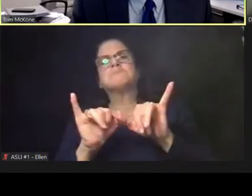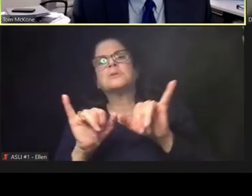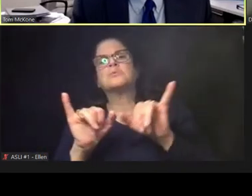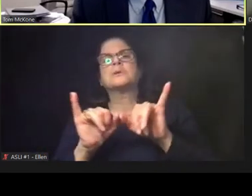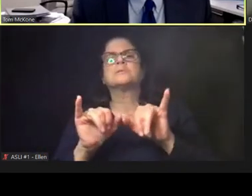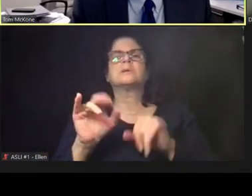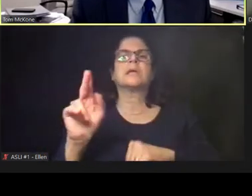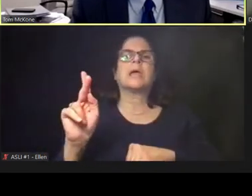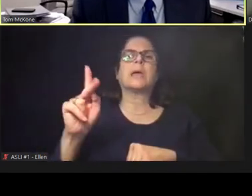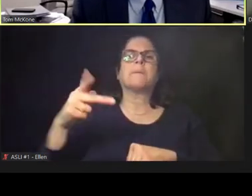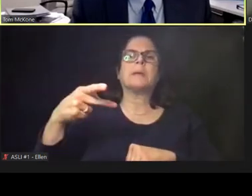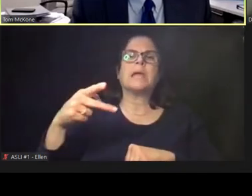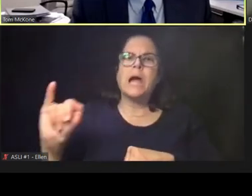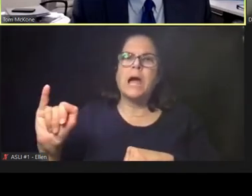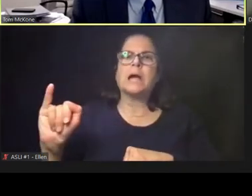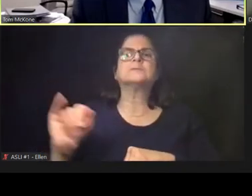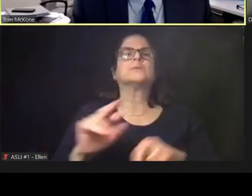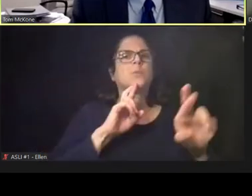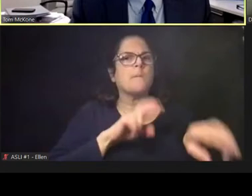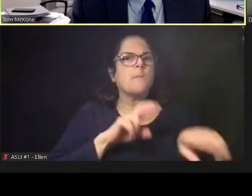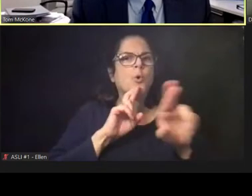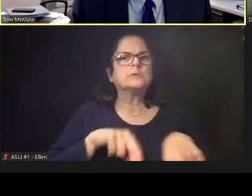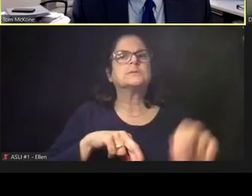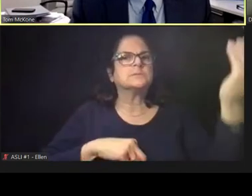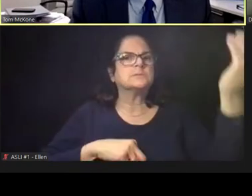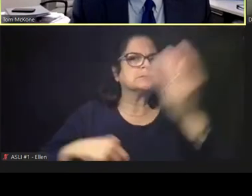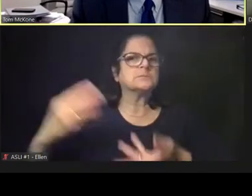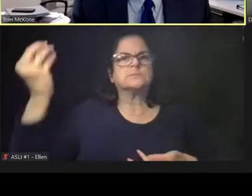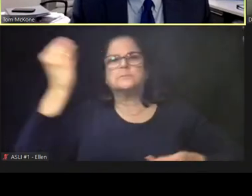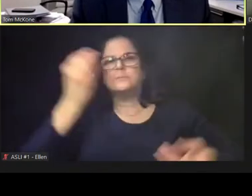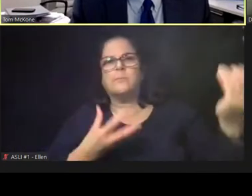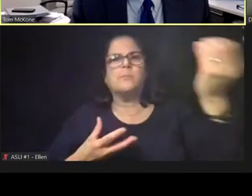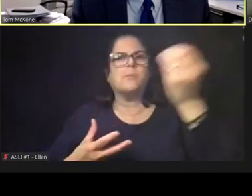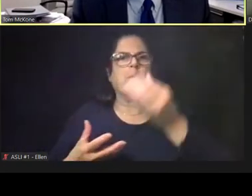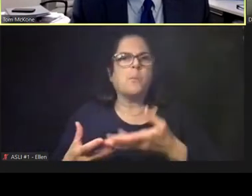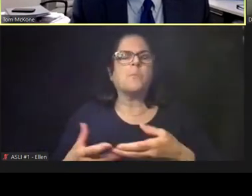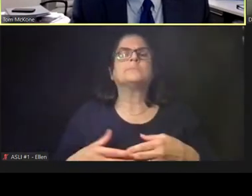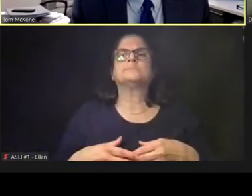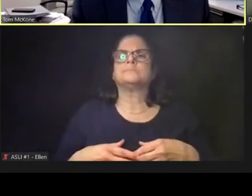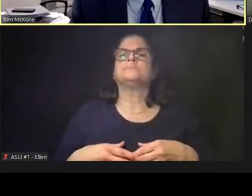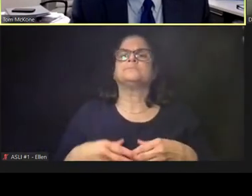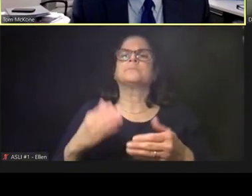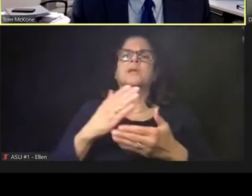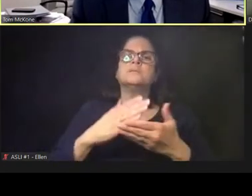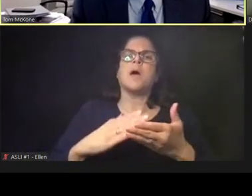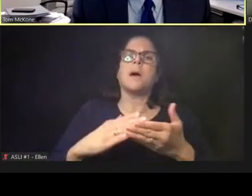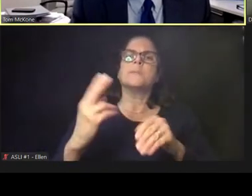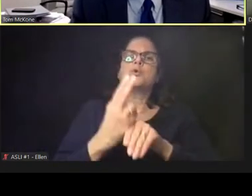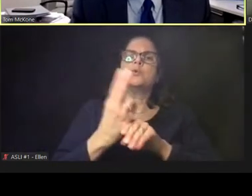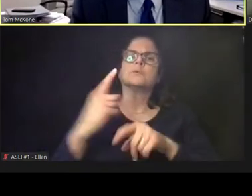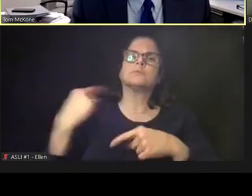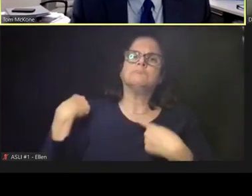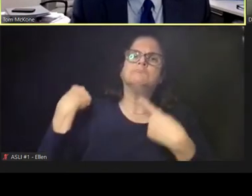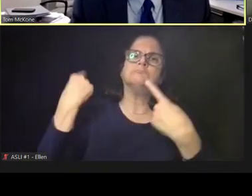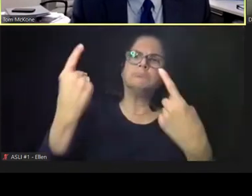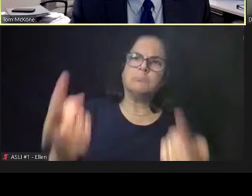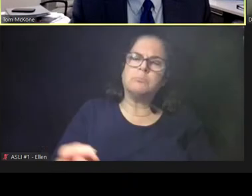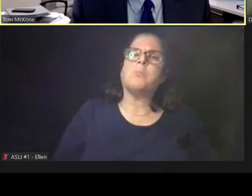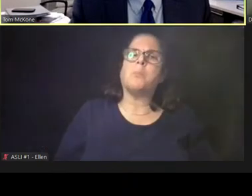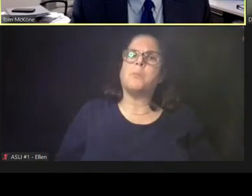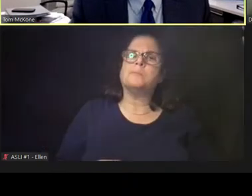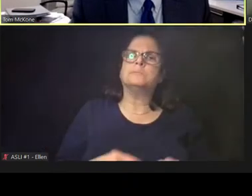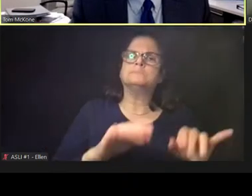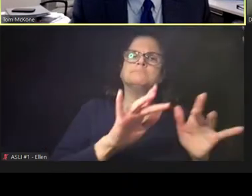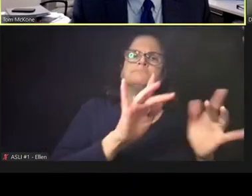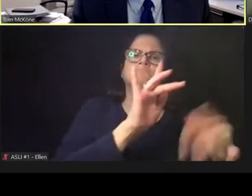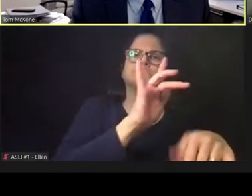reports that we'll get from the various delegate agencies. And some of these they're already using because they're already performing outreach throughout the city, but